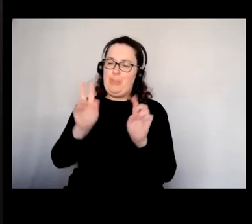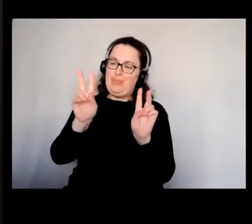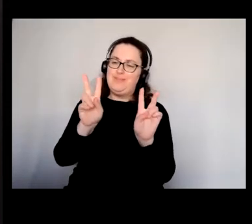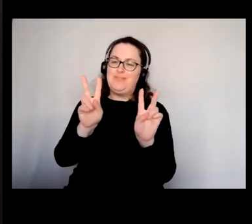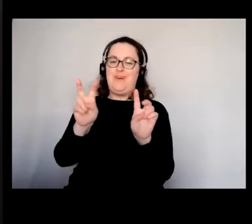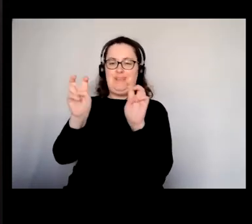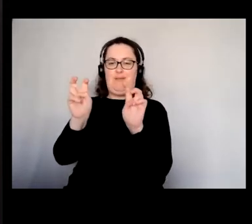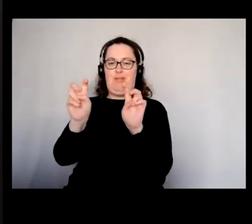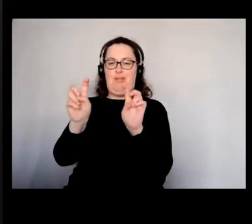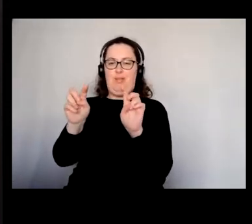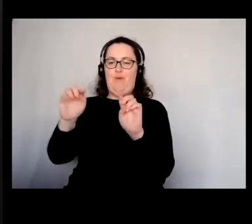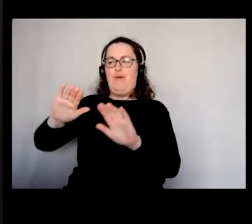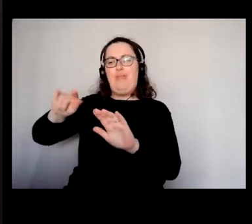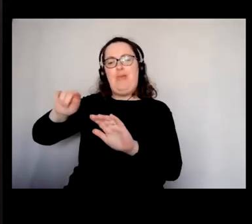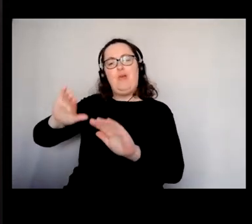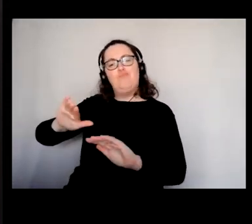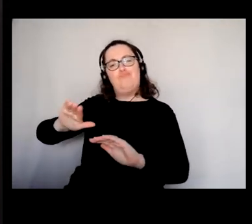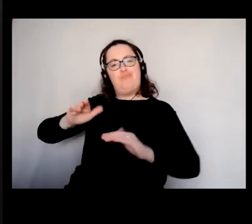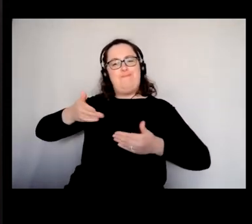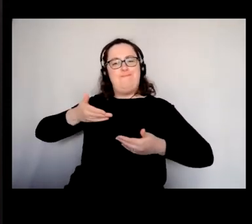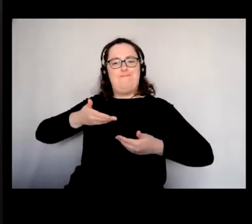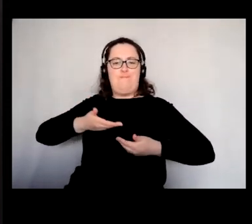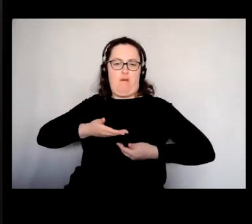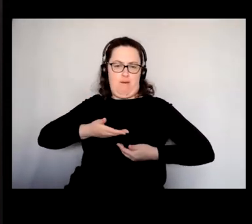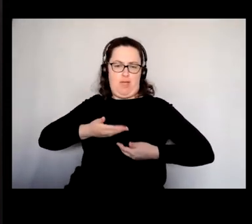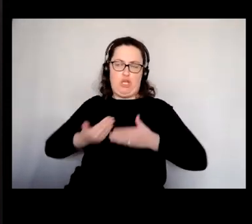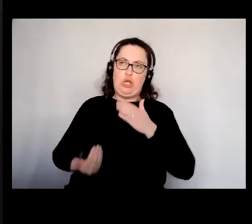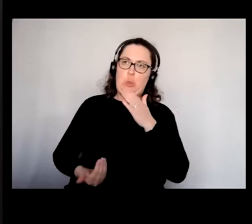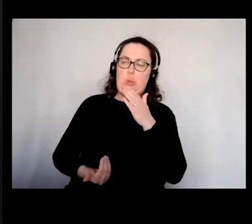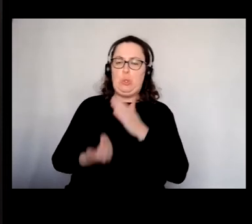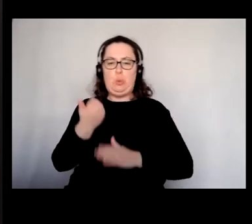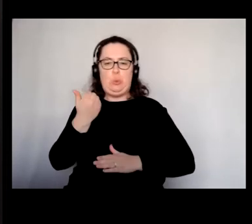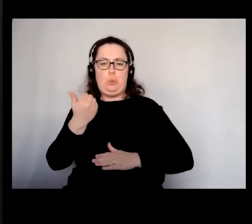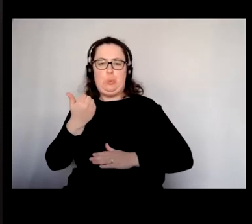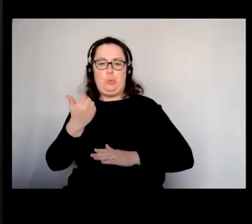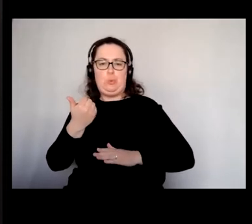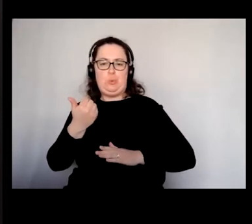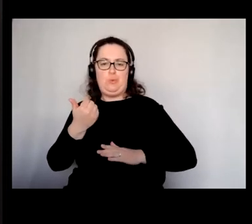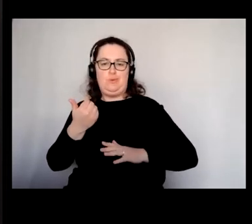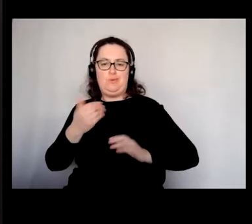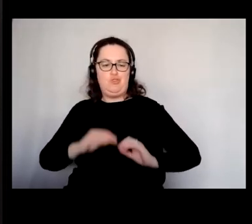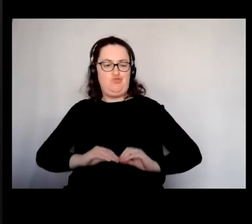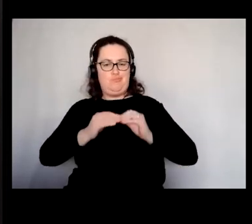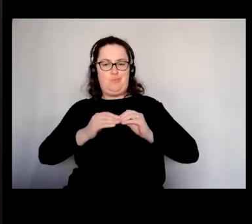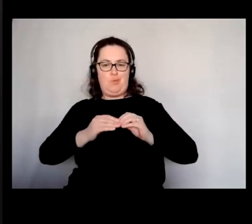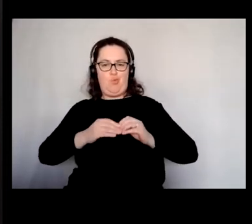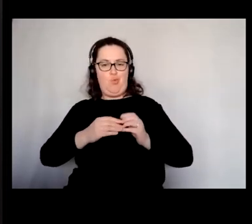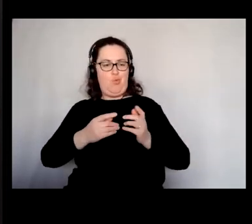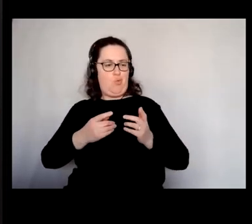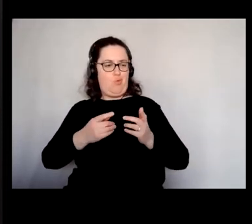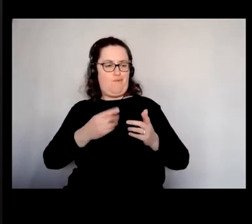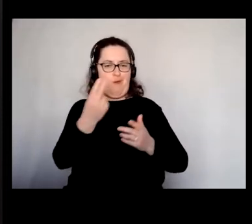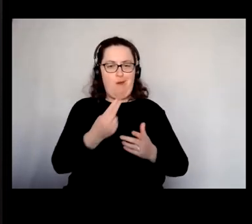title of providing a new movement or criteria